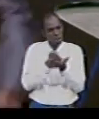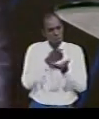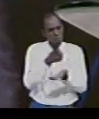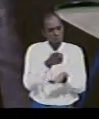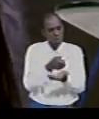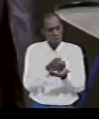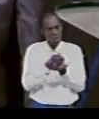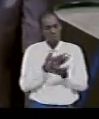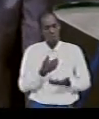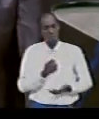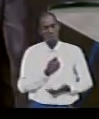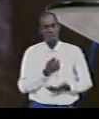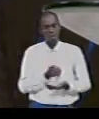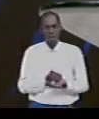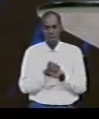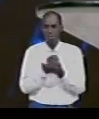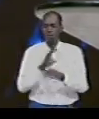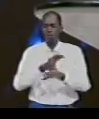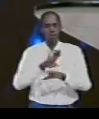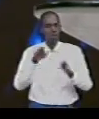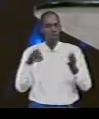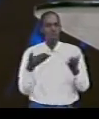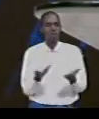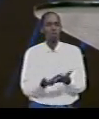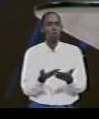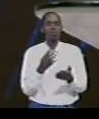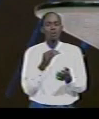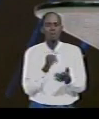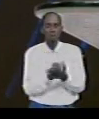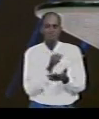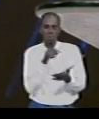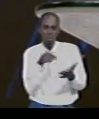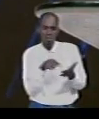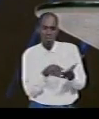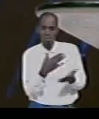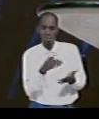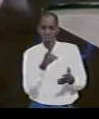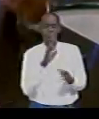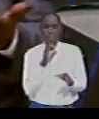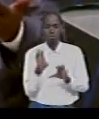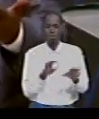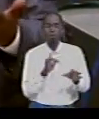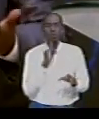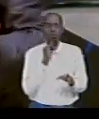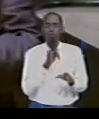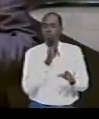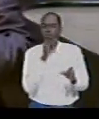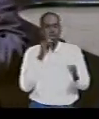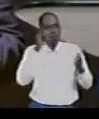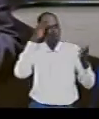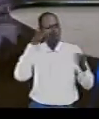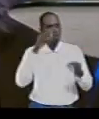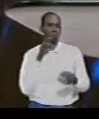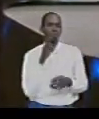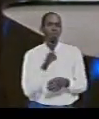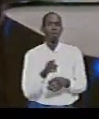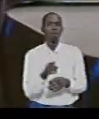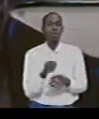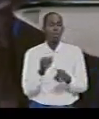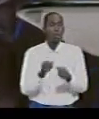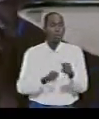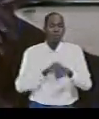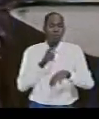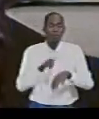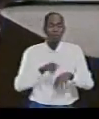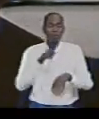church, that this is not expected of you. Every time we hear the word of God, you